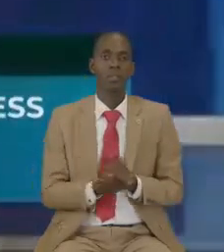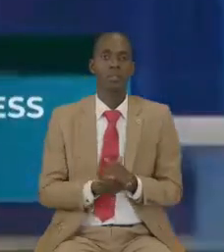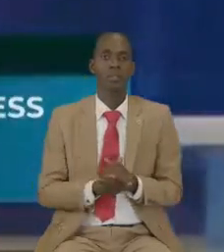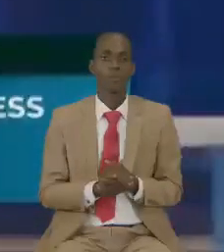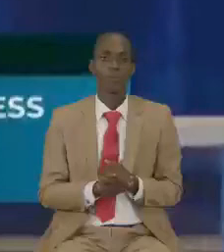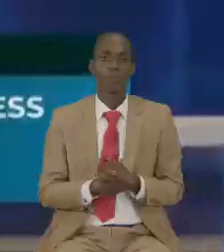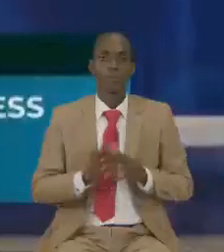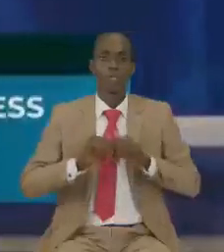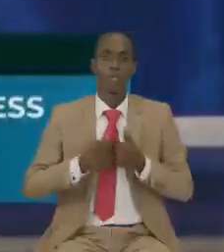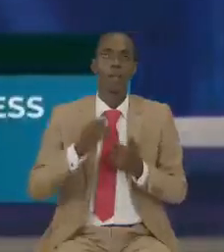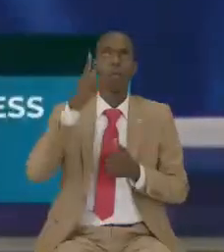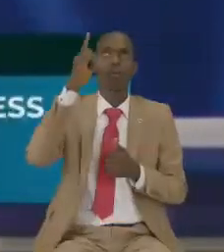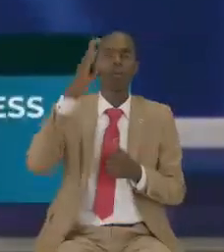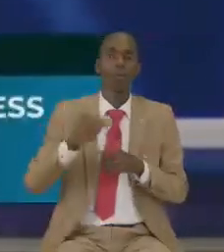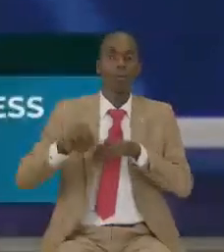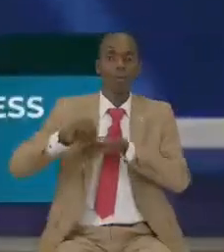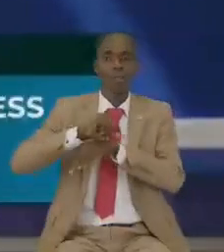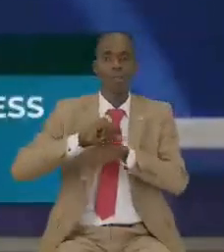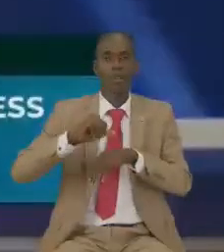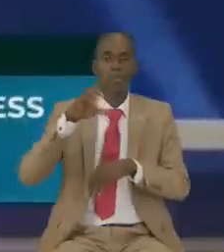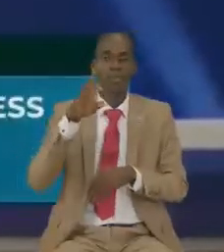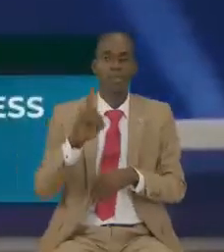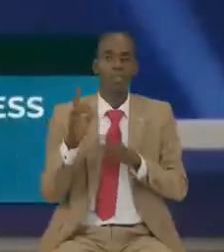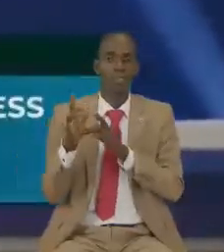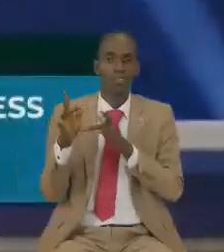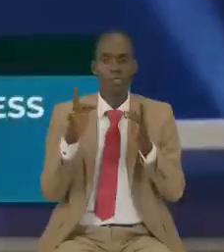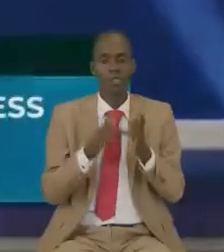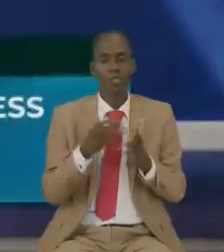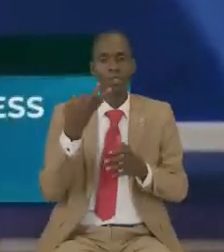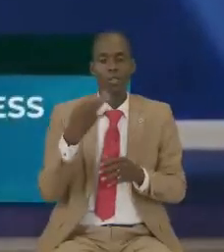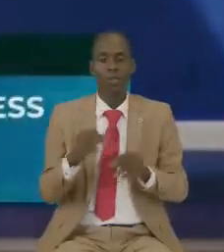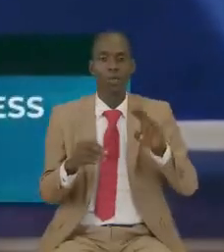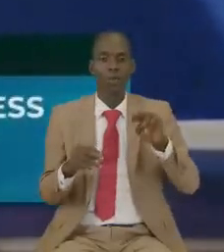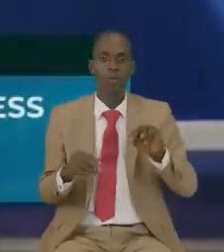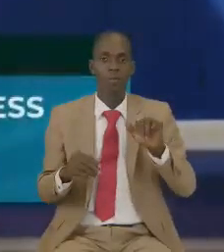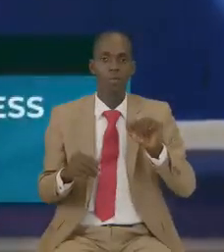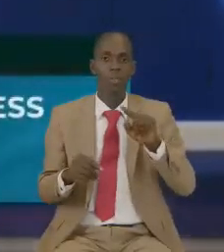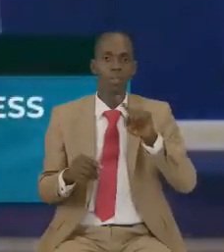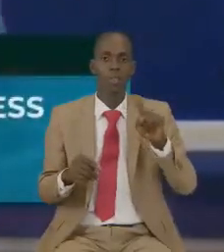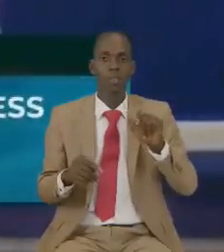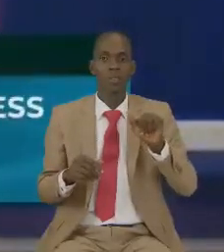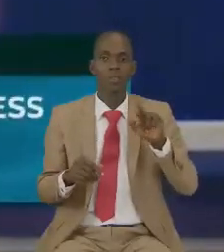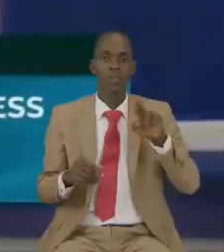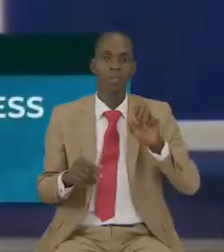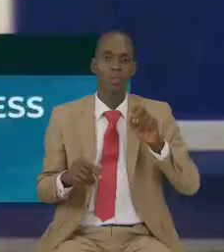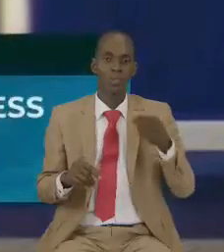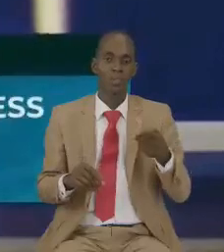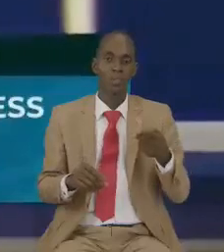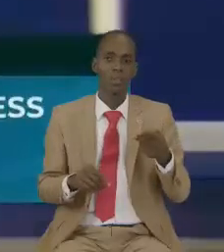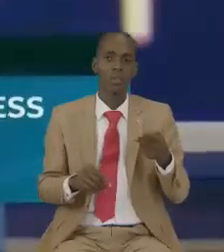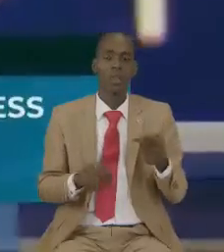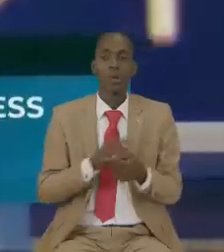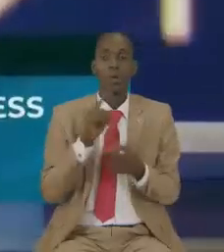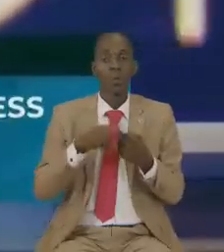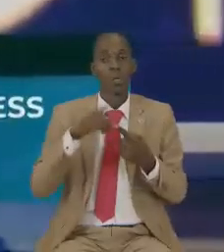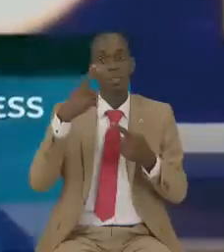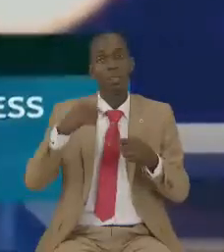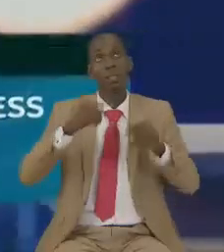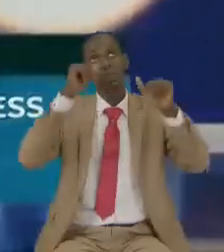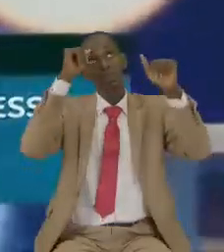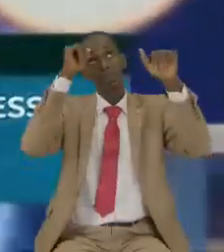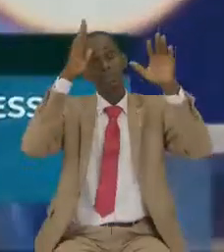how God anointed Jesus of Nazareth. When the Father